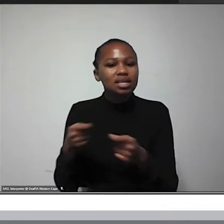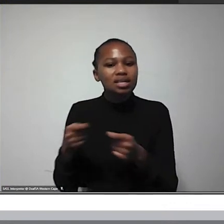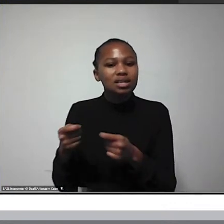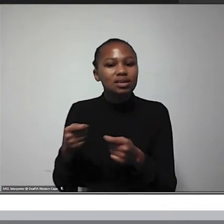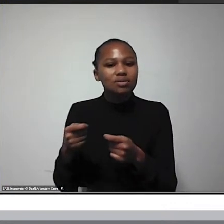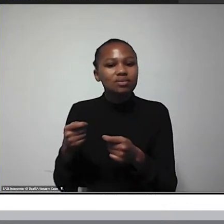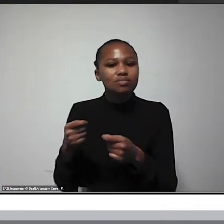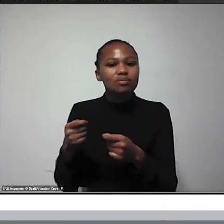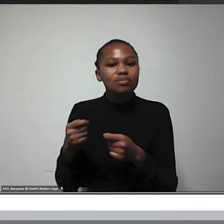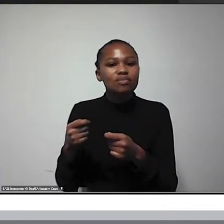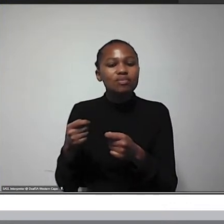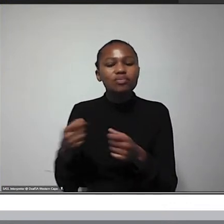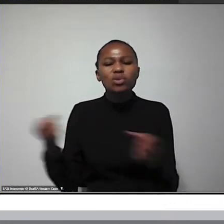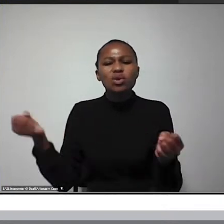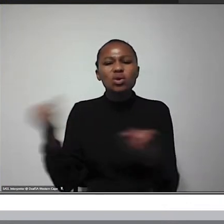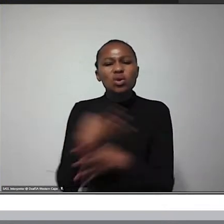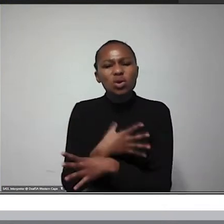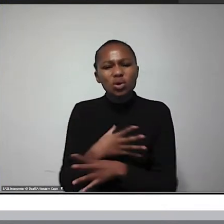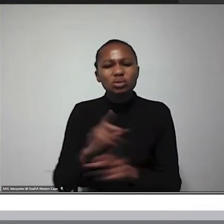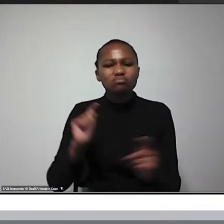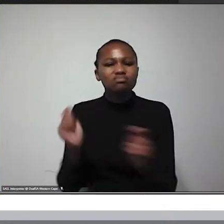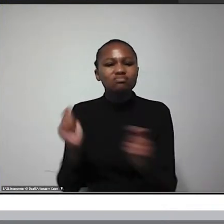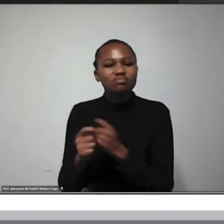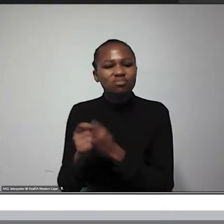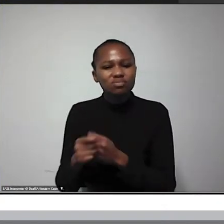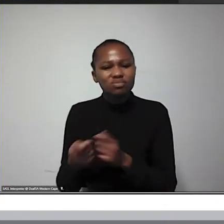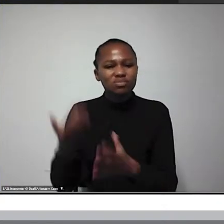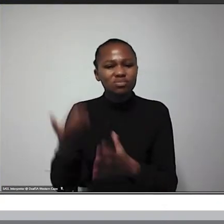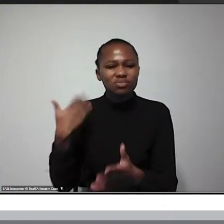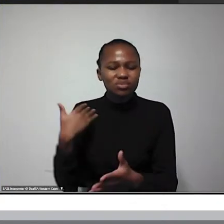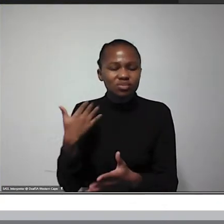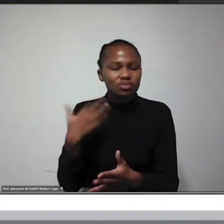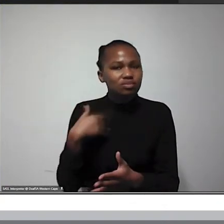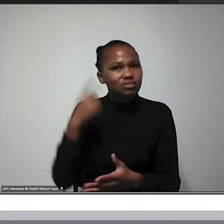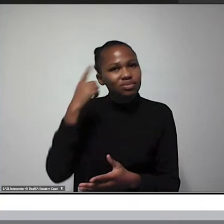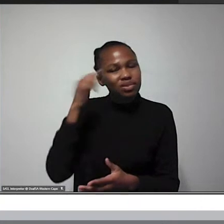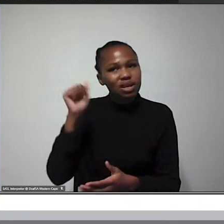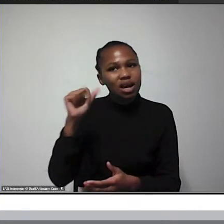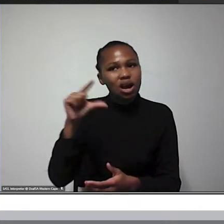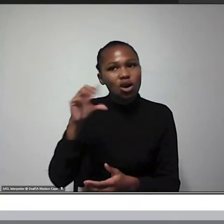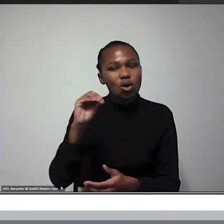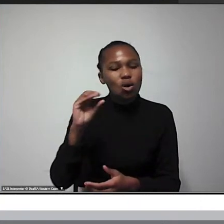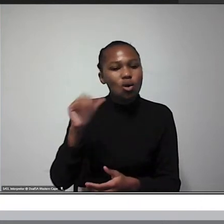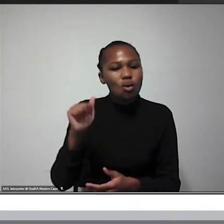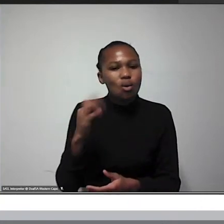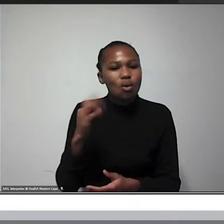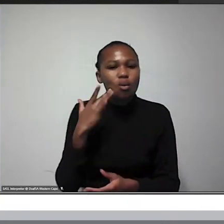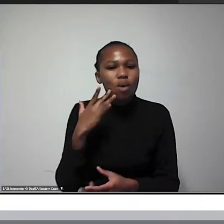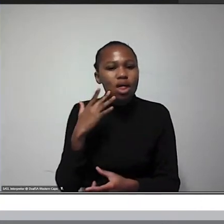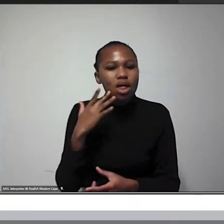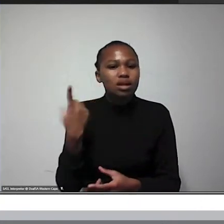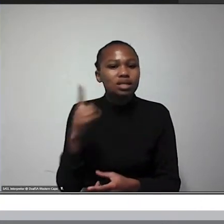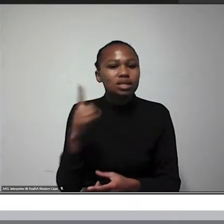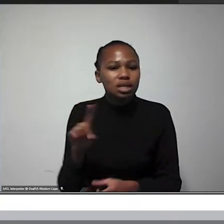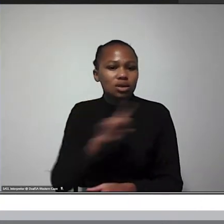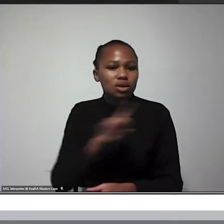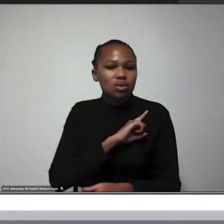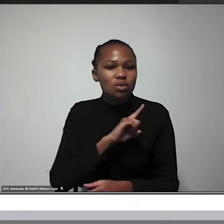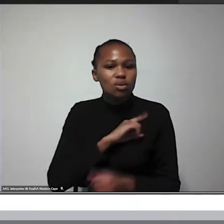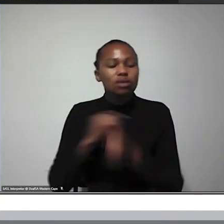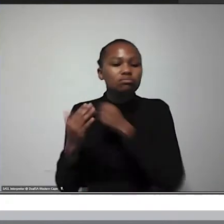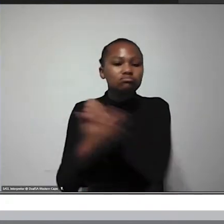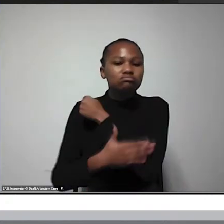a lot of the dynamic has almost changed since 2000 when AGOA was implemented, because the continent is